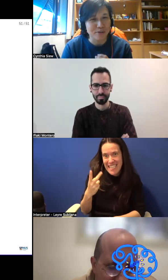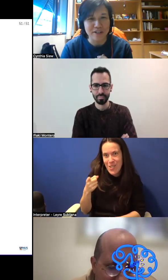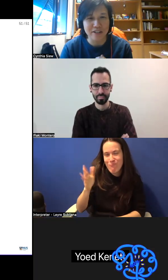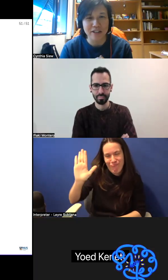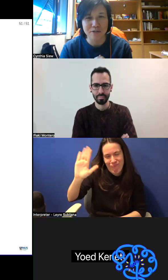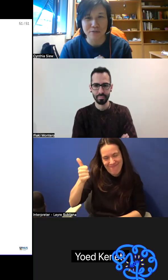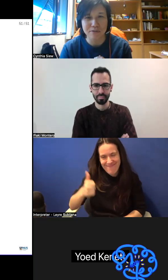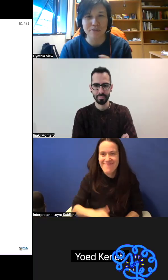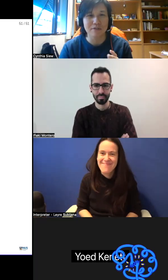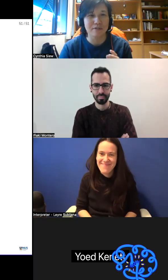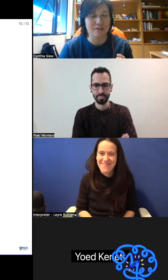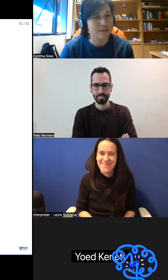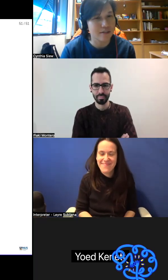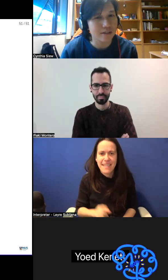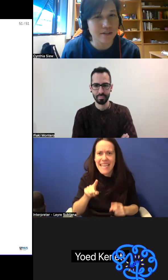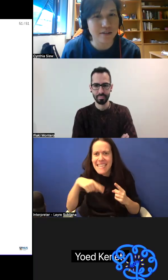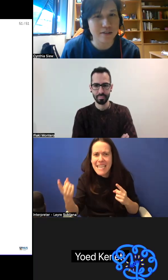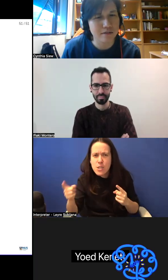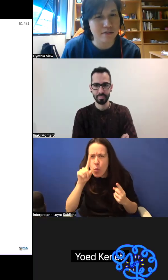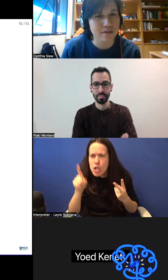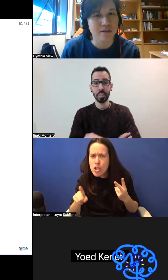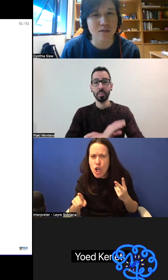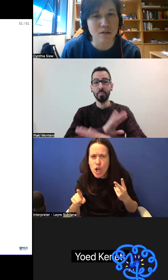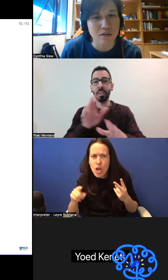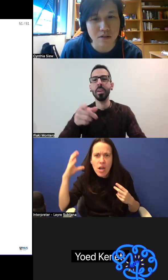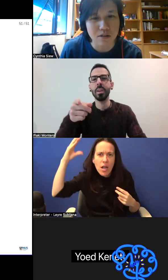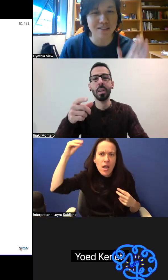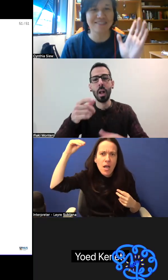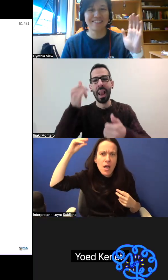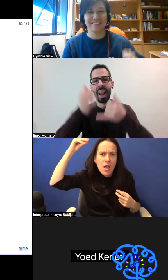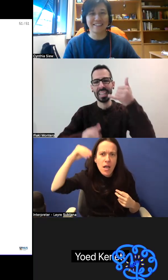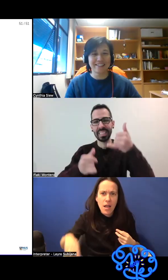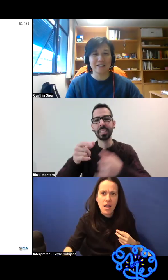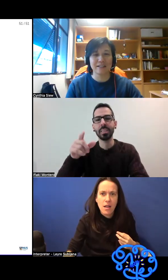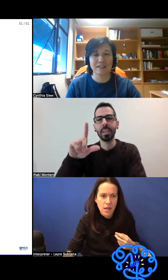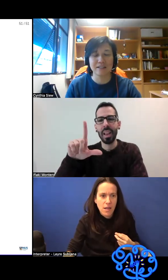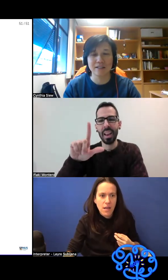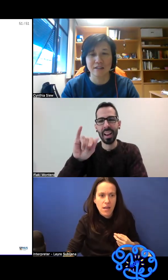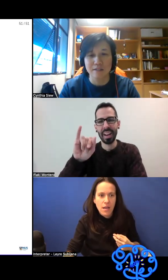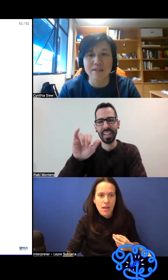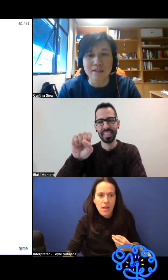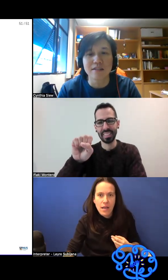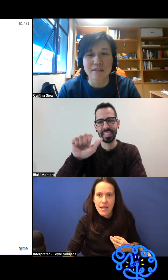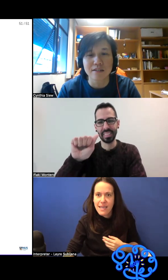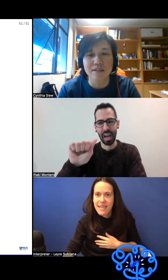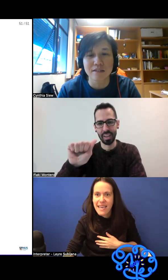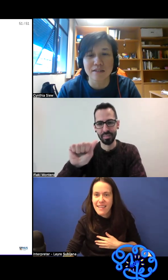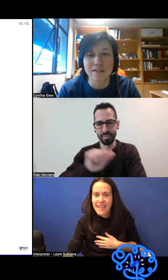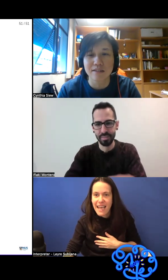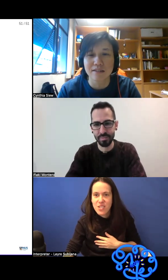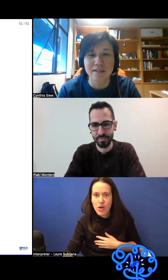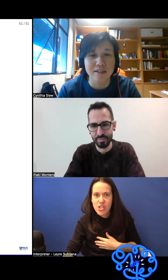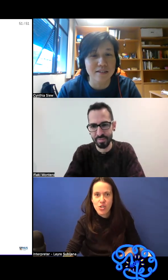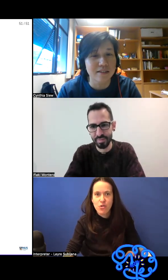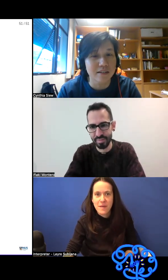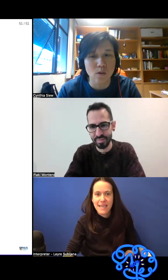Next question, I guess, too. Hi. I will speak. Yeah, the